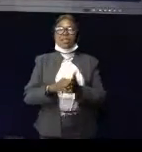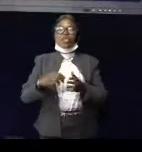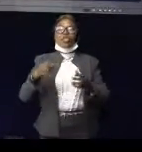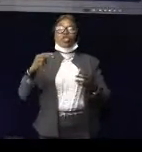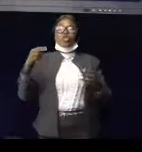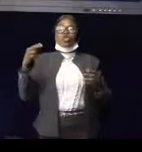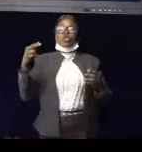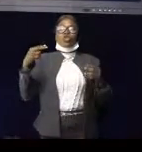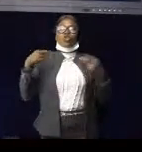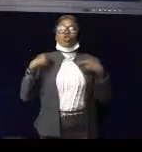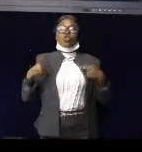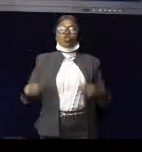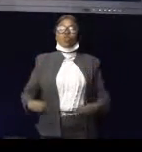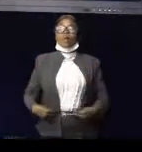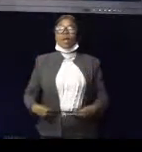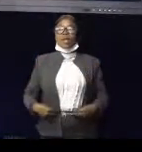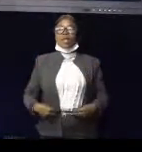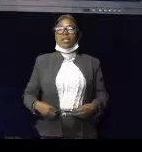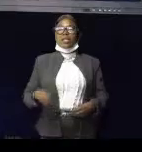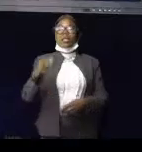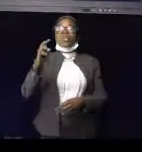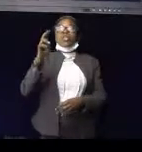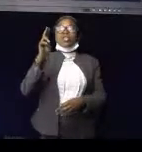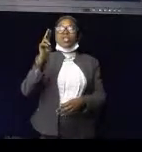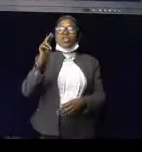for Human